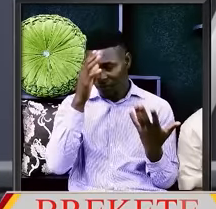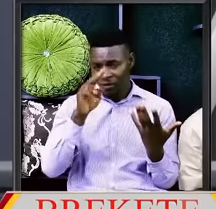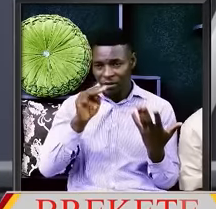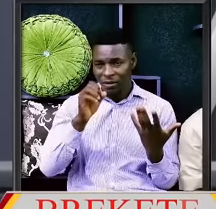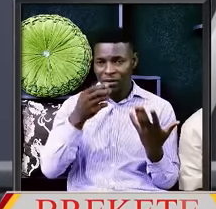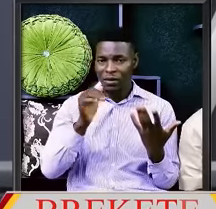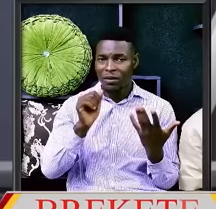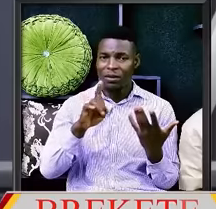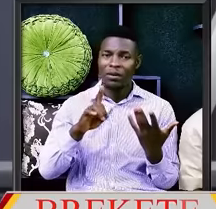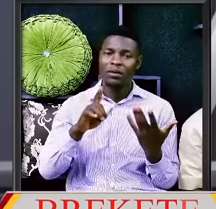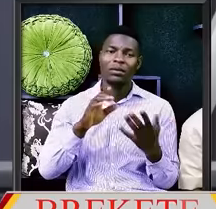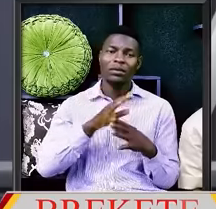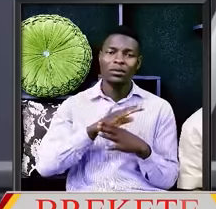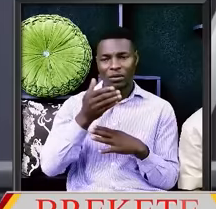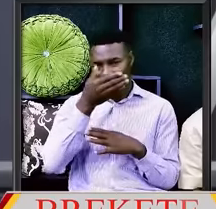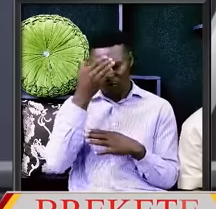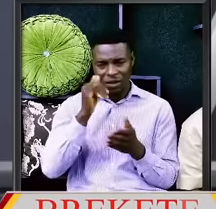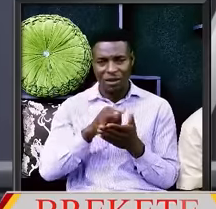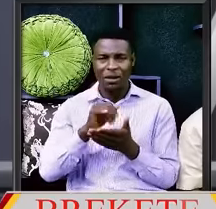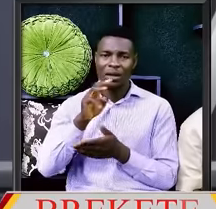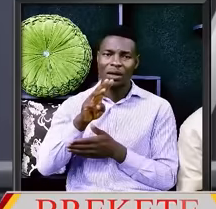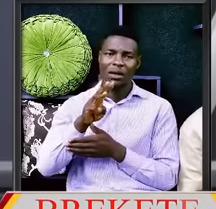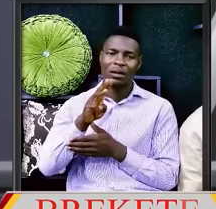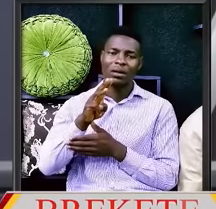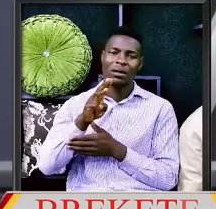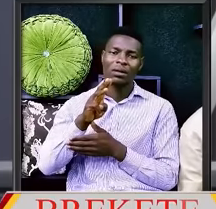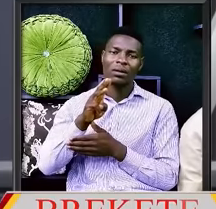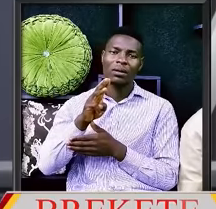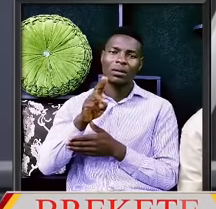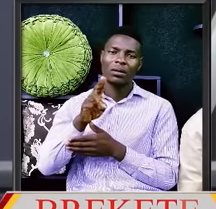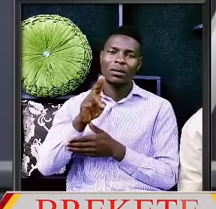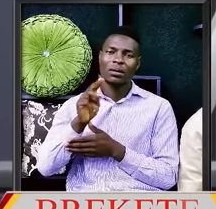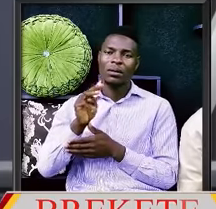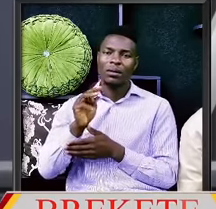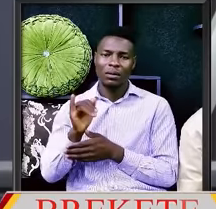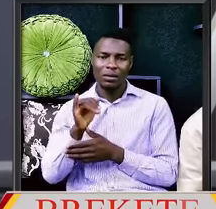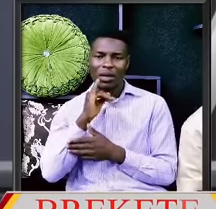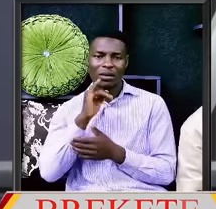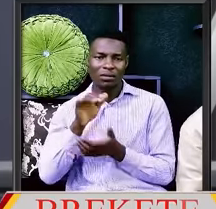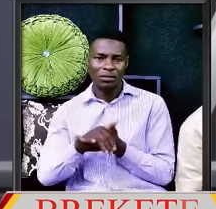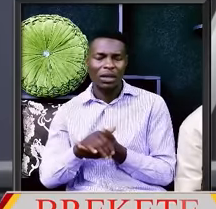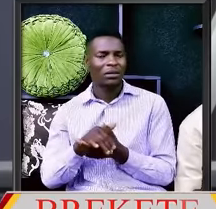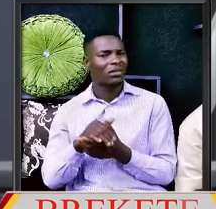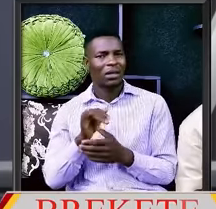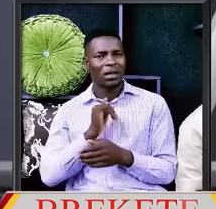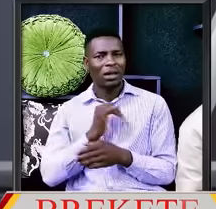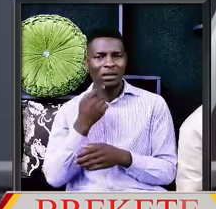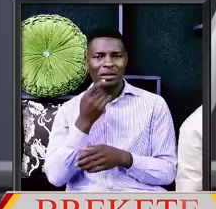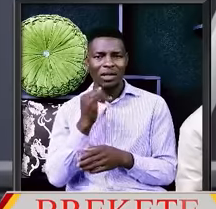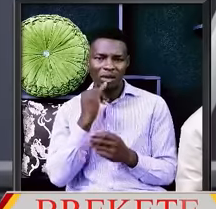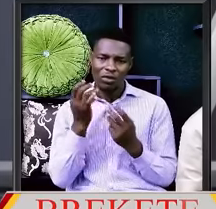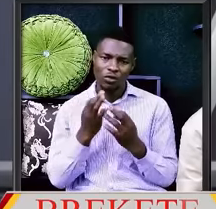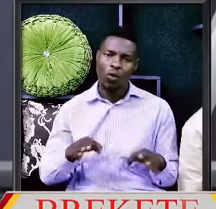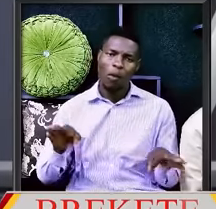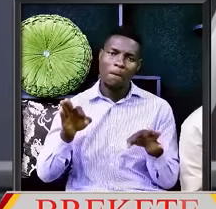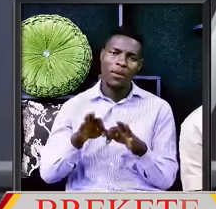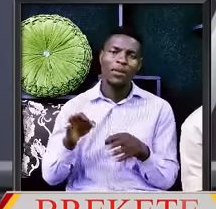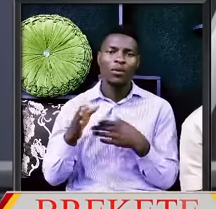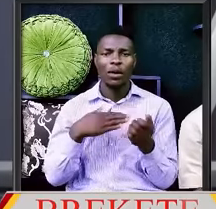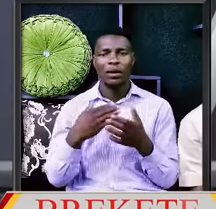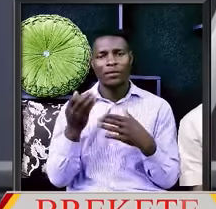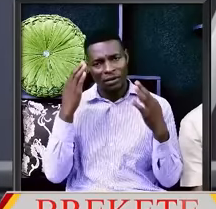forget that Mumi is married. So I say it's also important in whatever